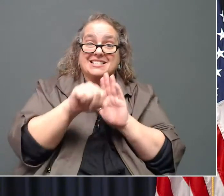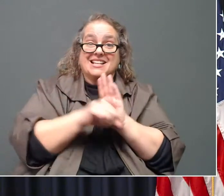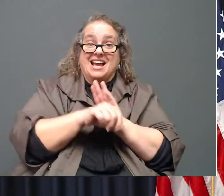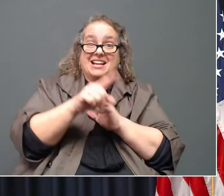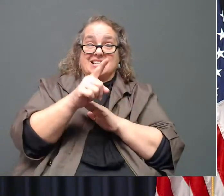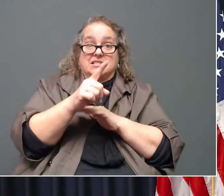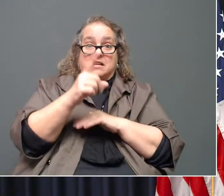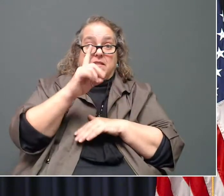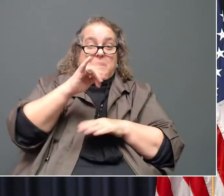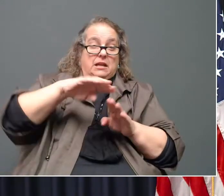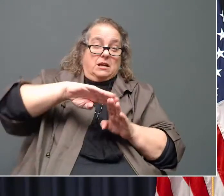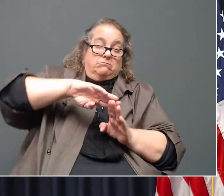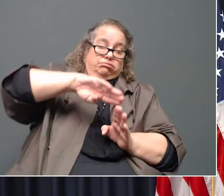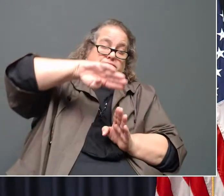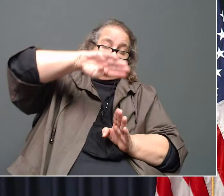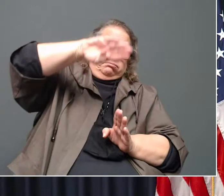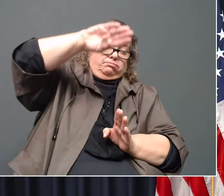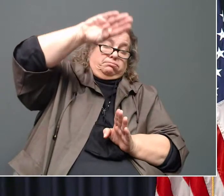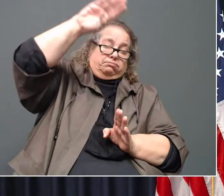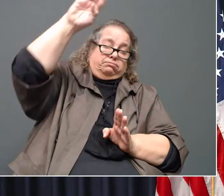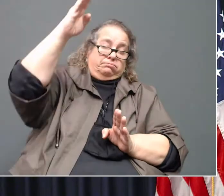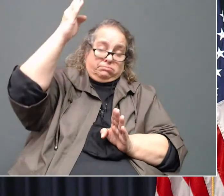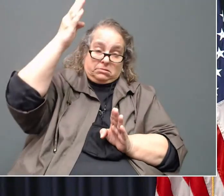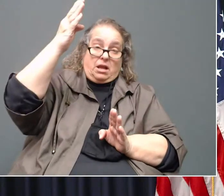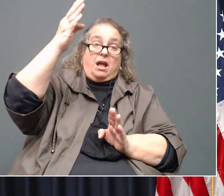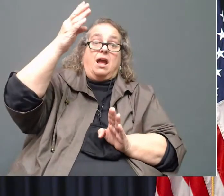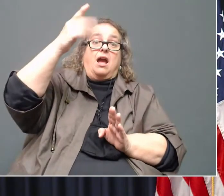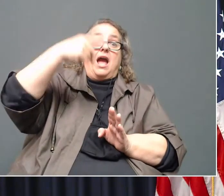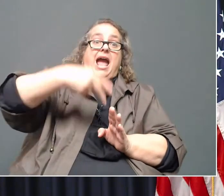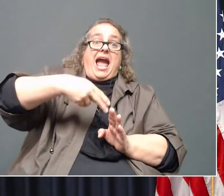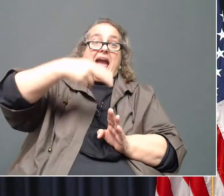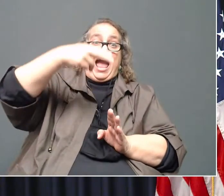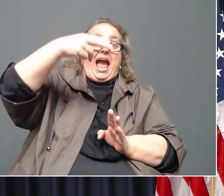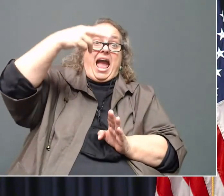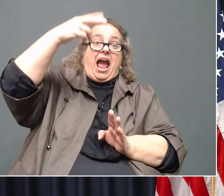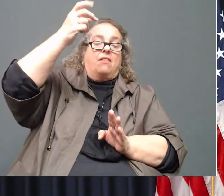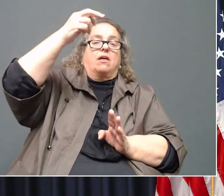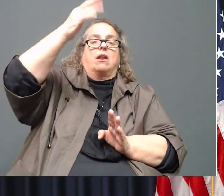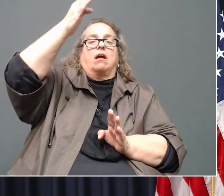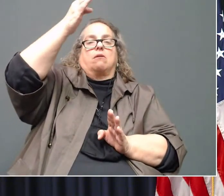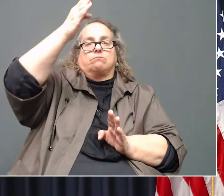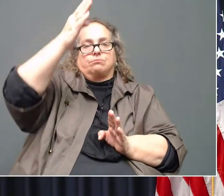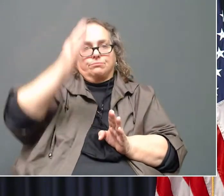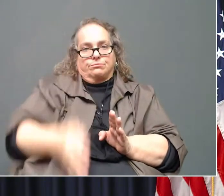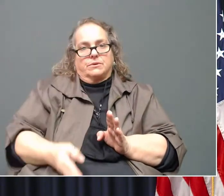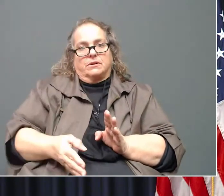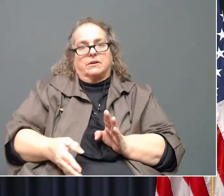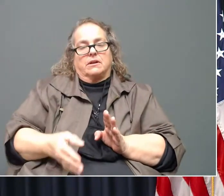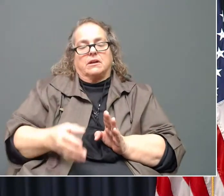Philadelphia graph, you get way up there and then you go on a fast burn down.